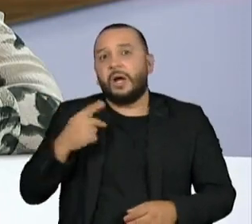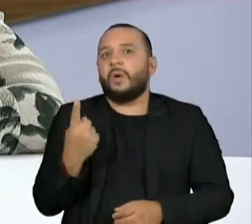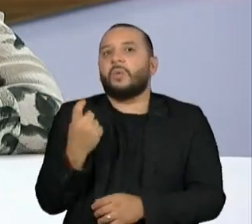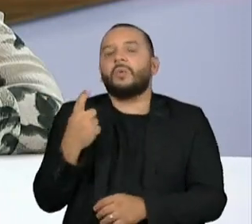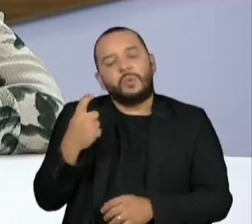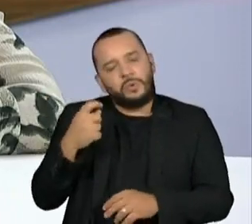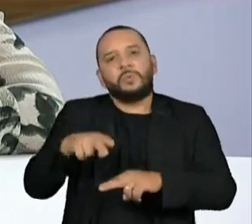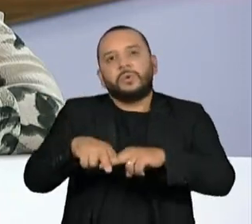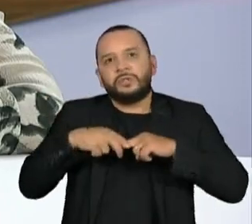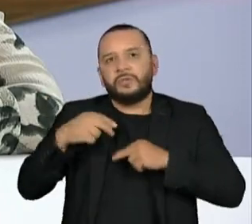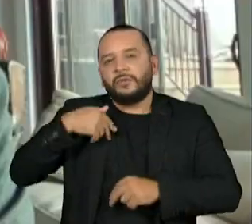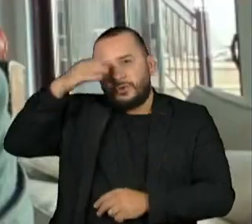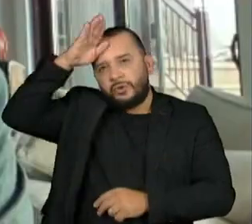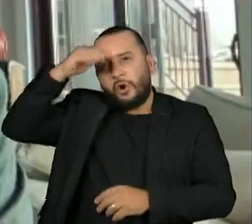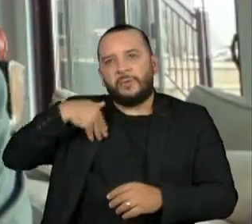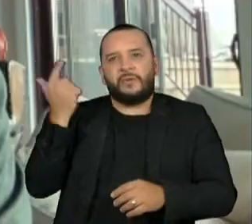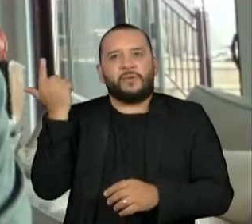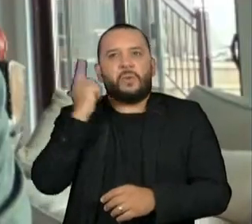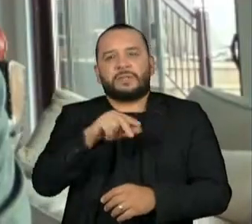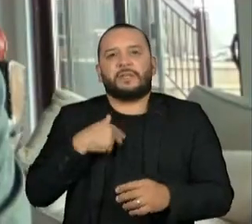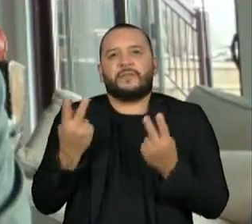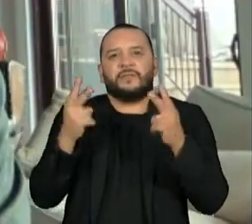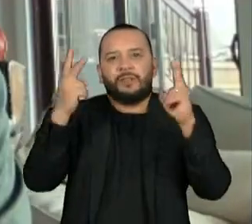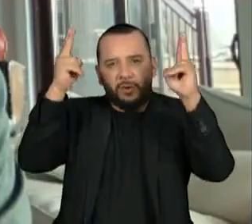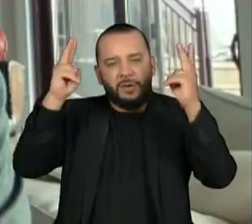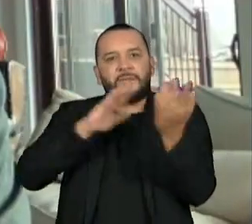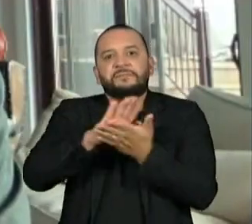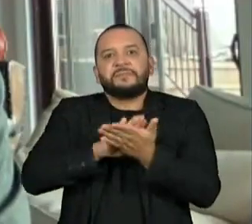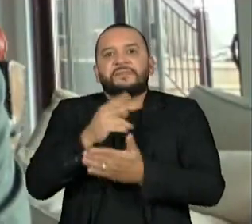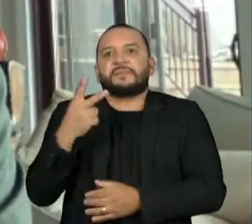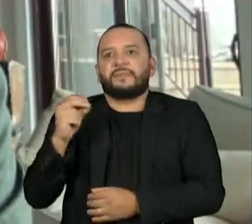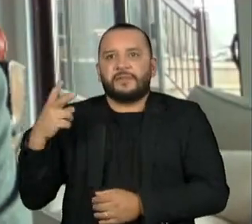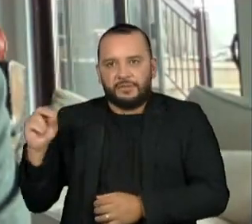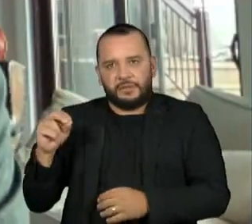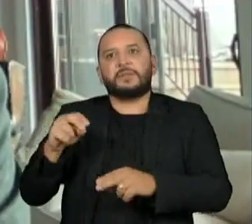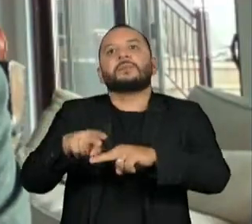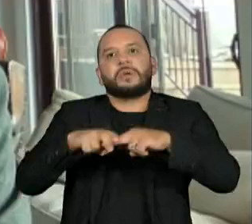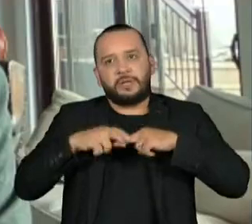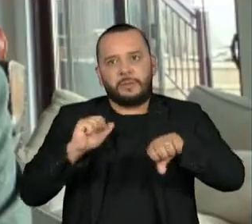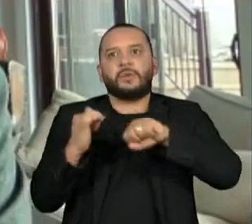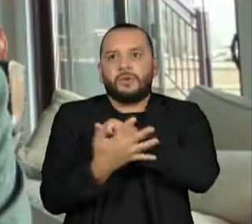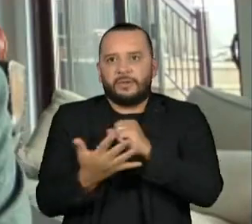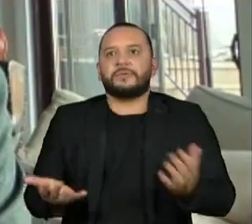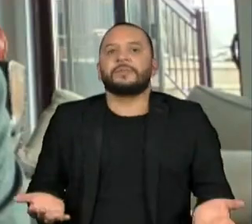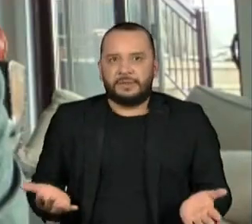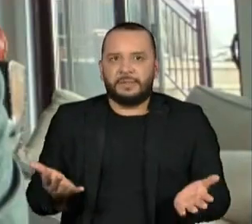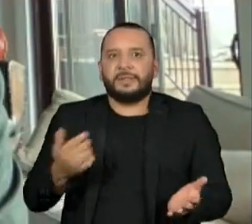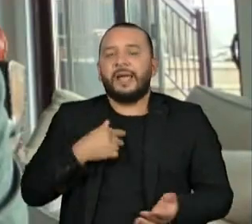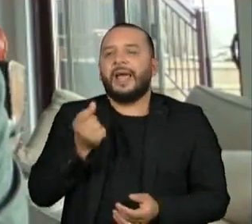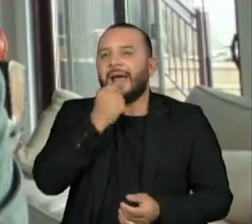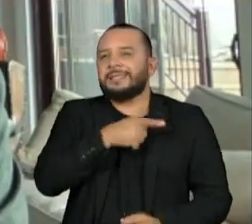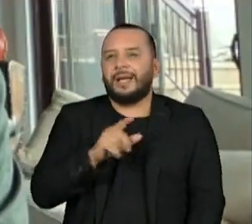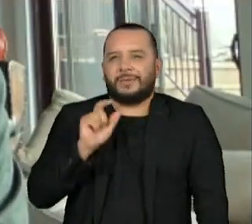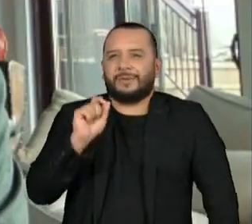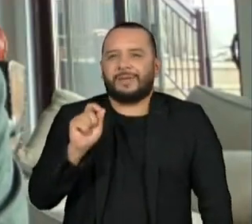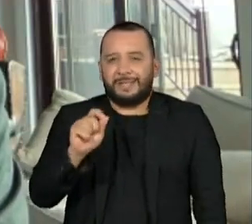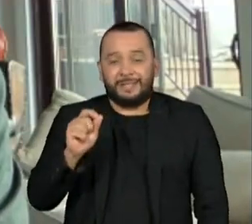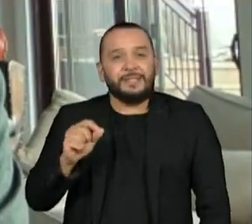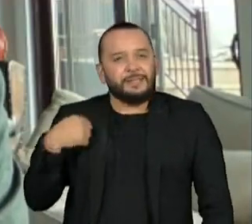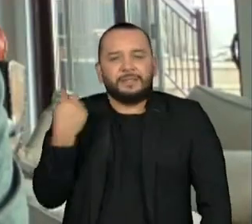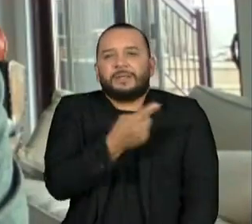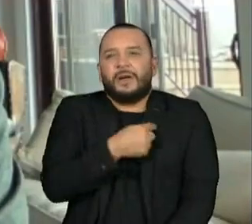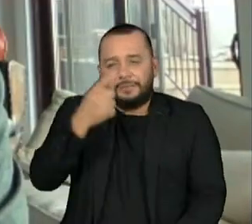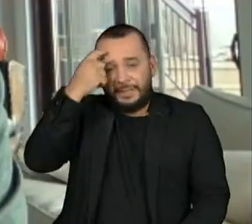Donald Trump did not get re-elected in 2020 was COVID. The funny thing is that if you fast